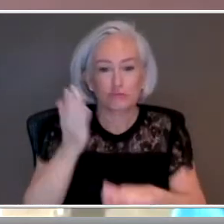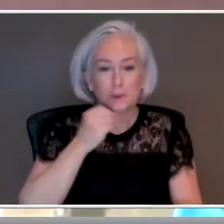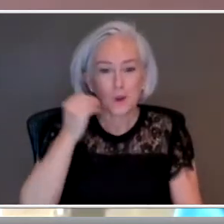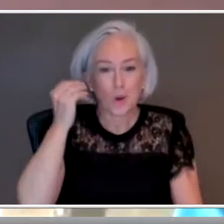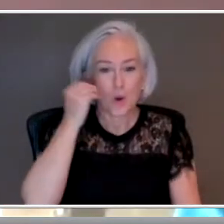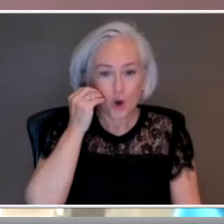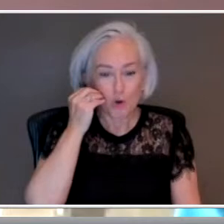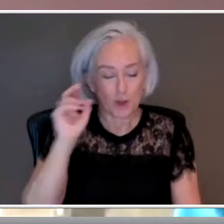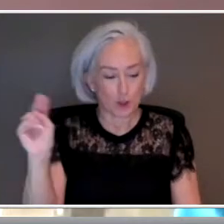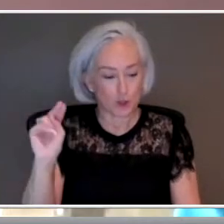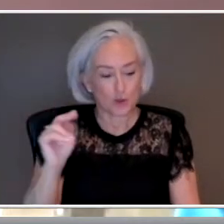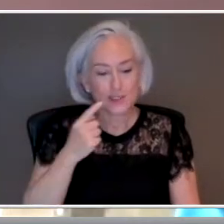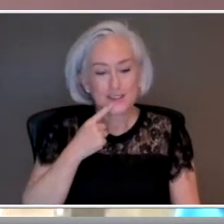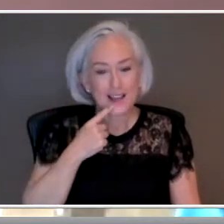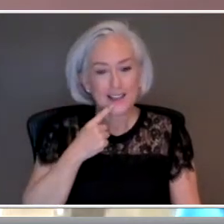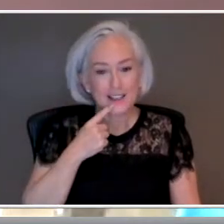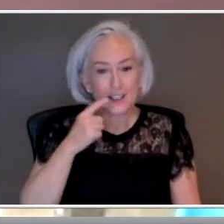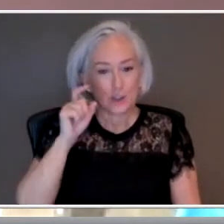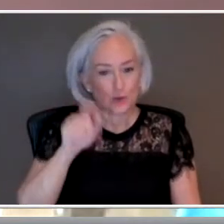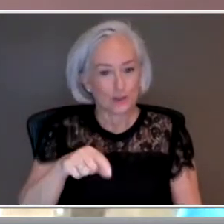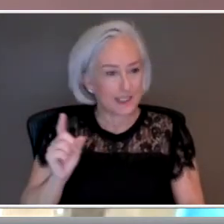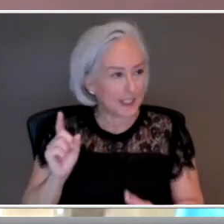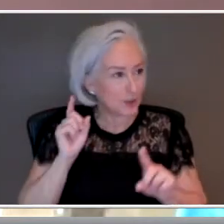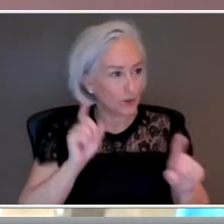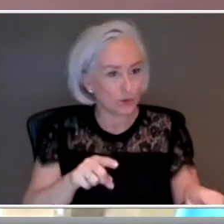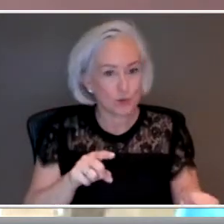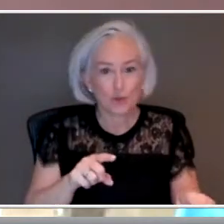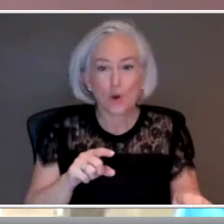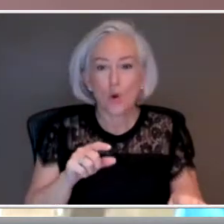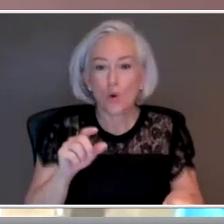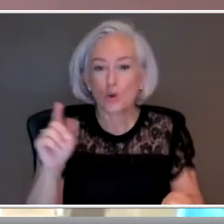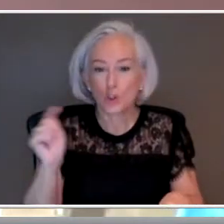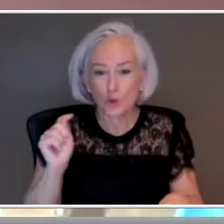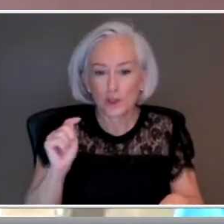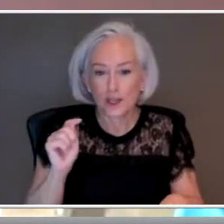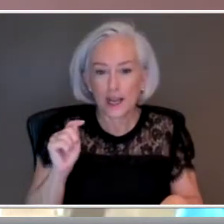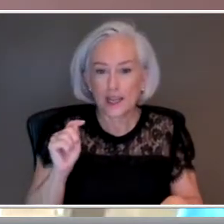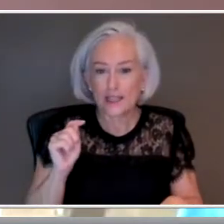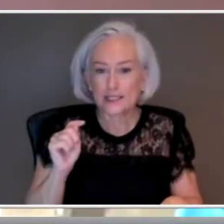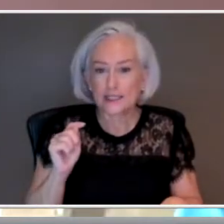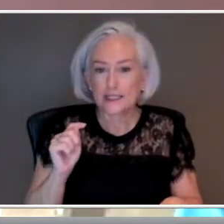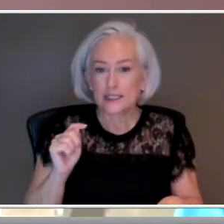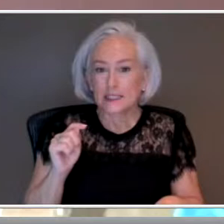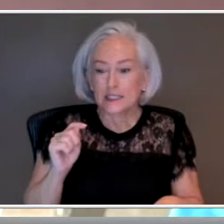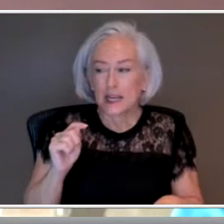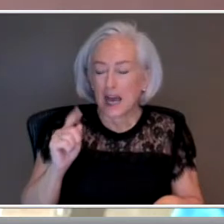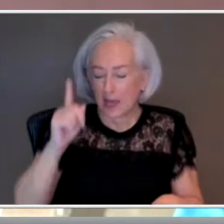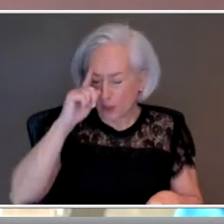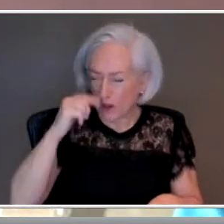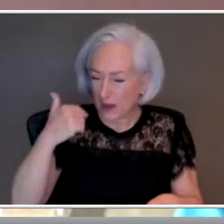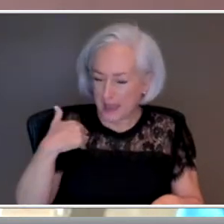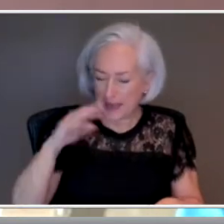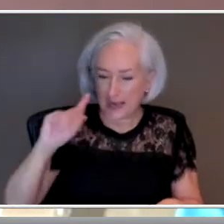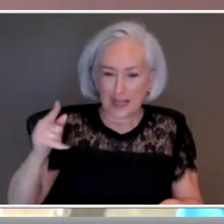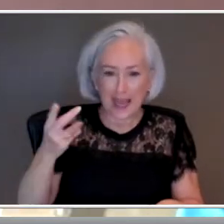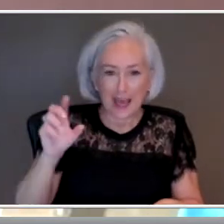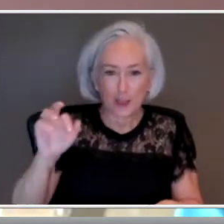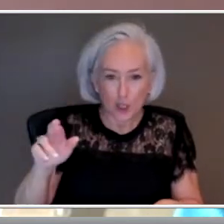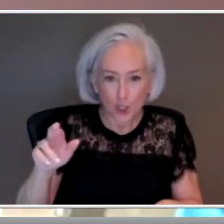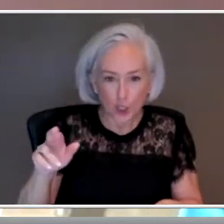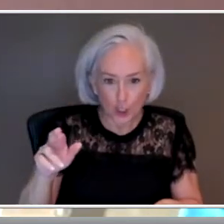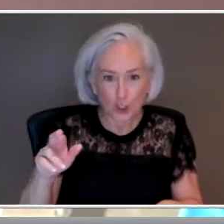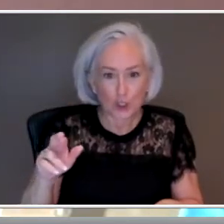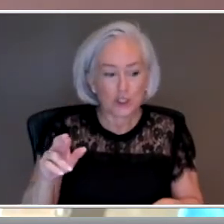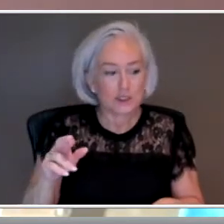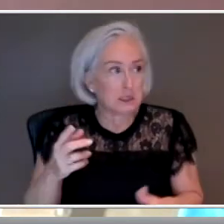me if I needed to urinate. And I said, well, I just had a catheter. And she goes, well, sometimes you do. And I said, yeah, I think I do. And I did urinate quite a bit then. And then it seemed to